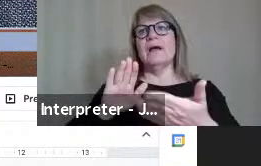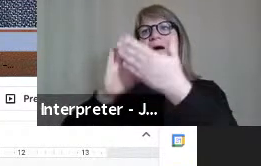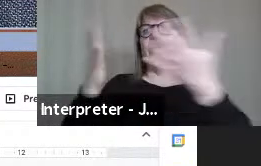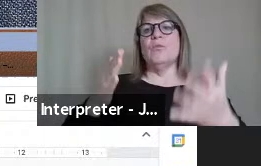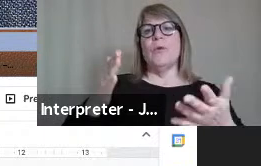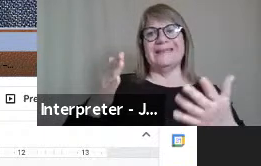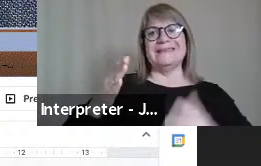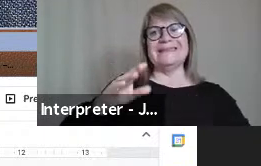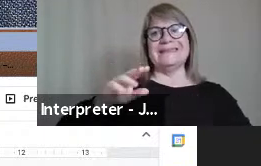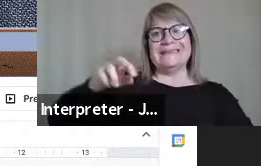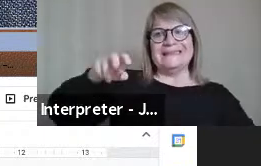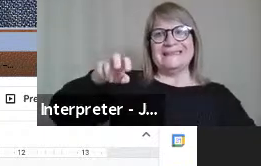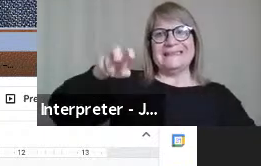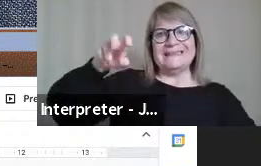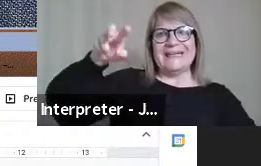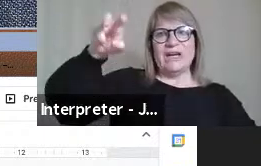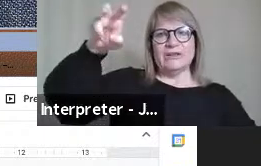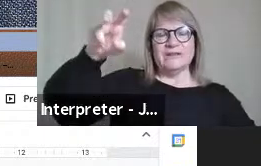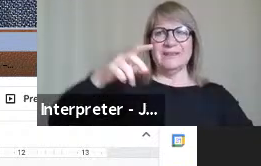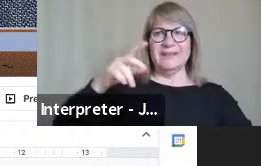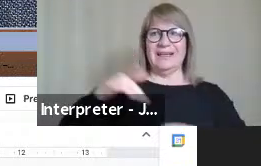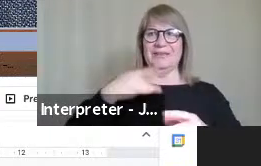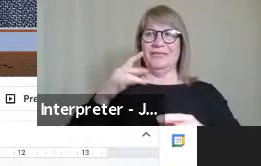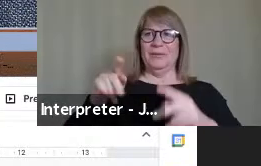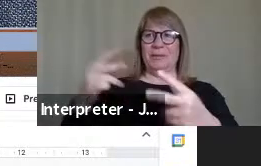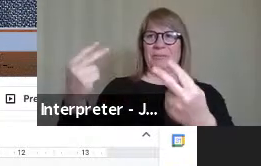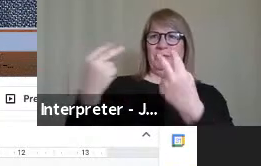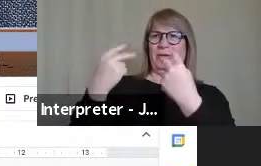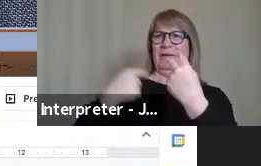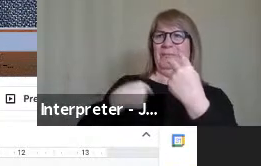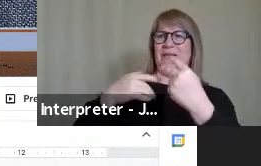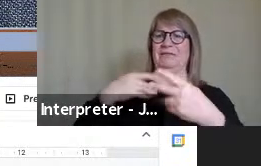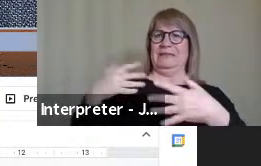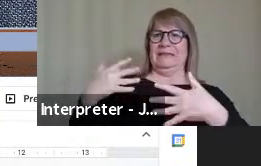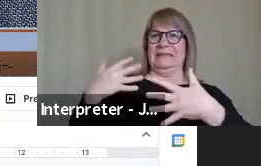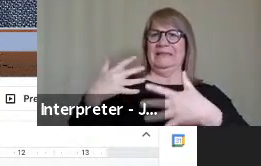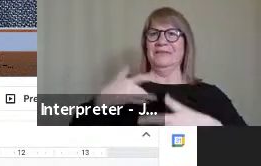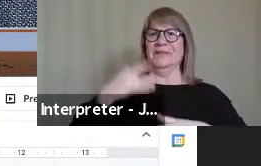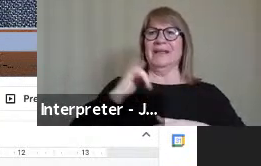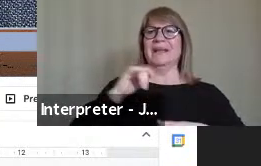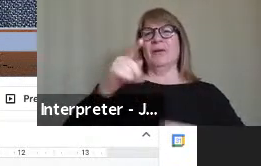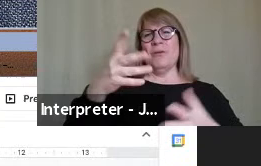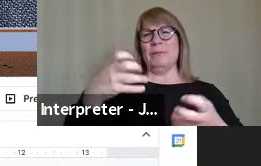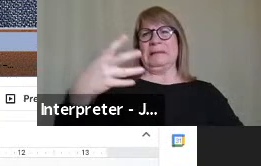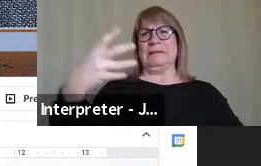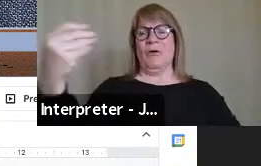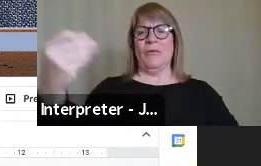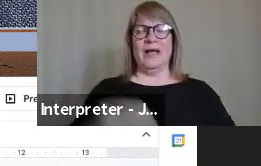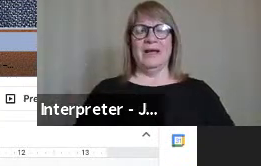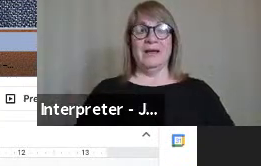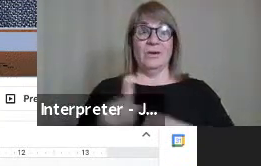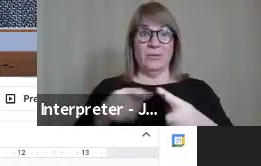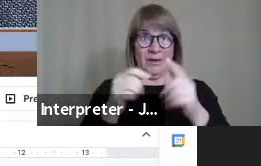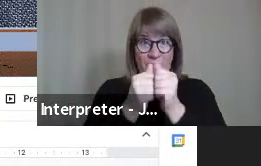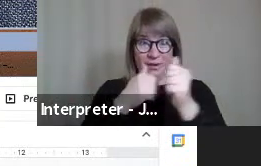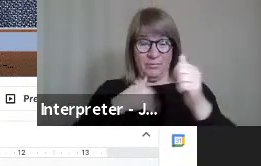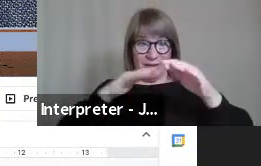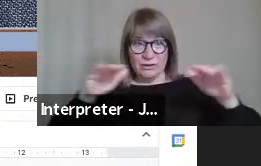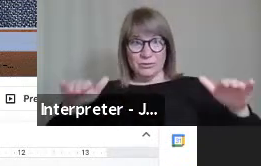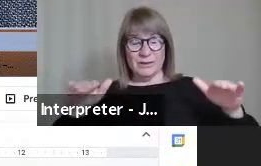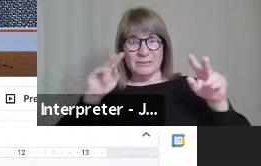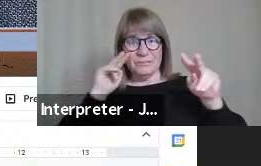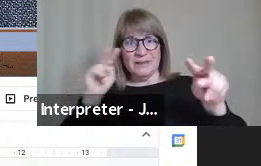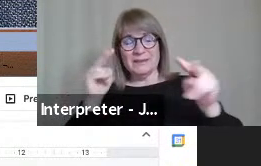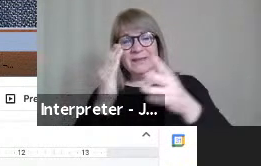looking at me and i can feel their anxiety i can feel they want me to go away when i'm with my kids i see some